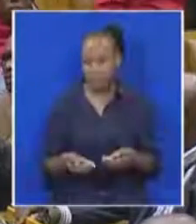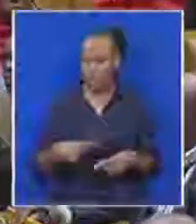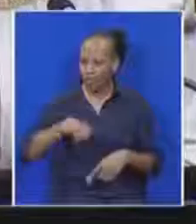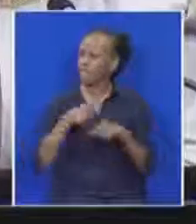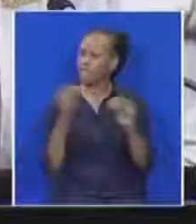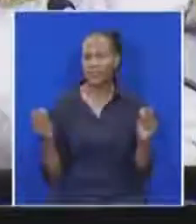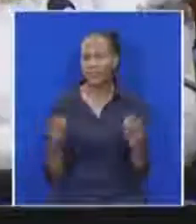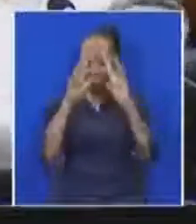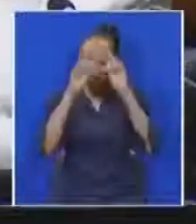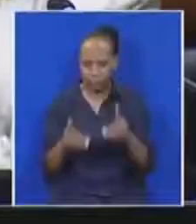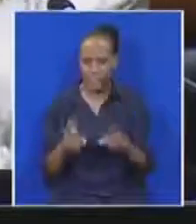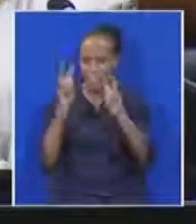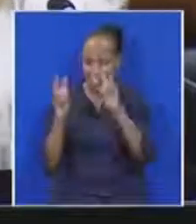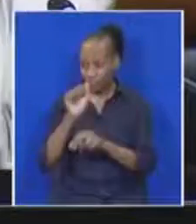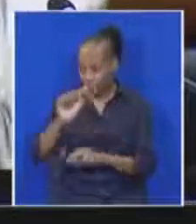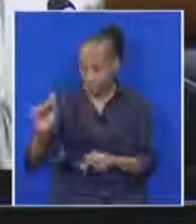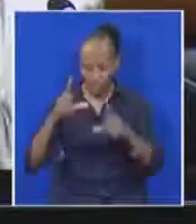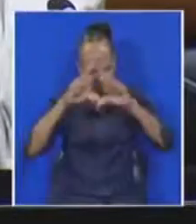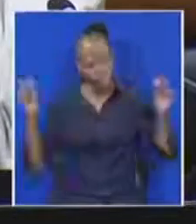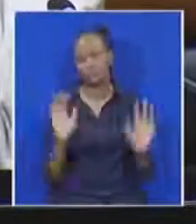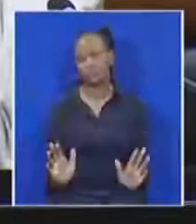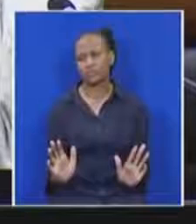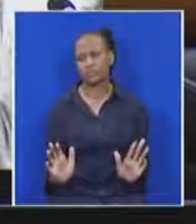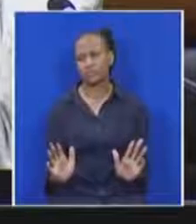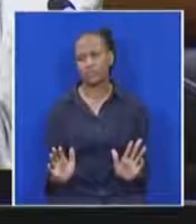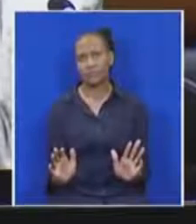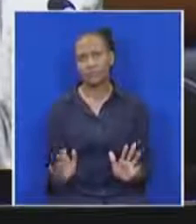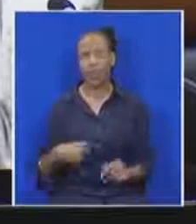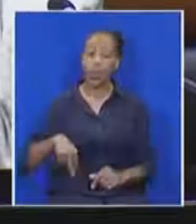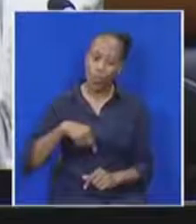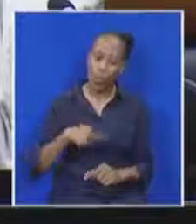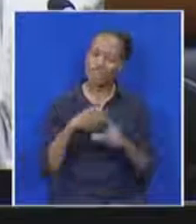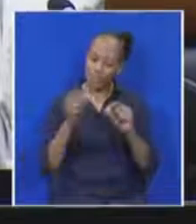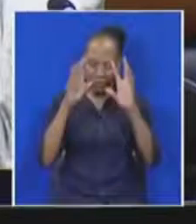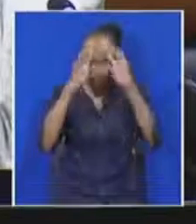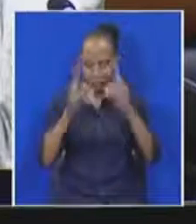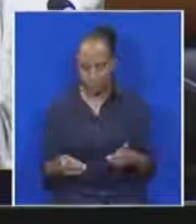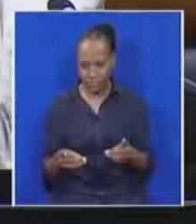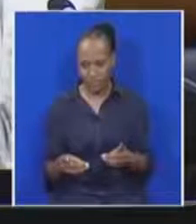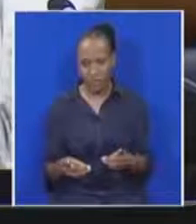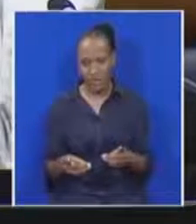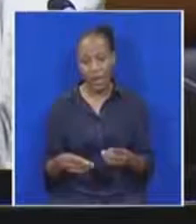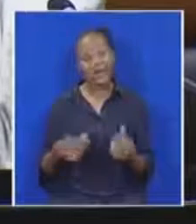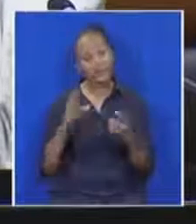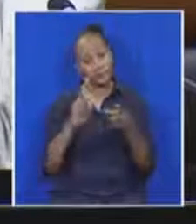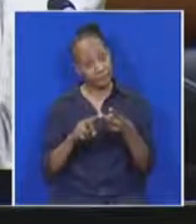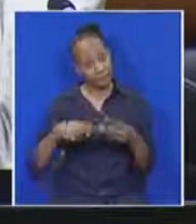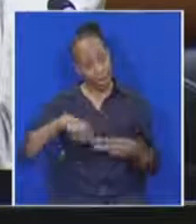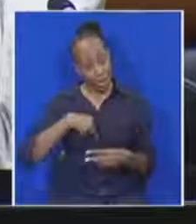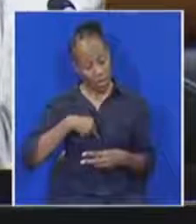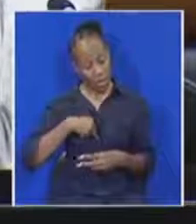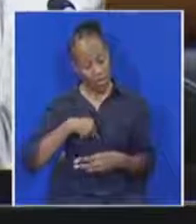ruled upon the issues you've been raising. But you have not yet. We have ruled and we are not